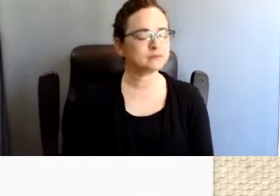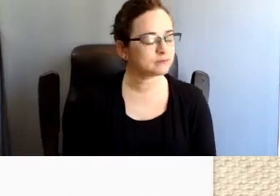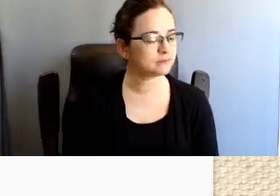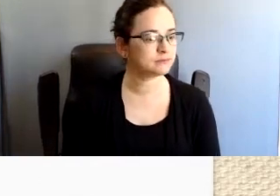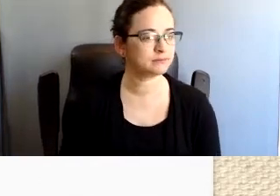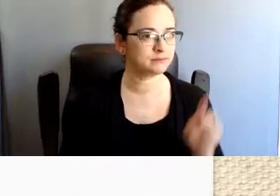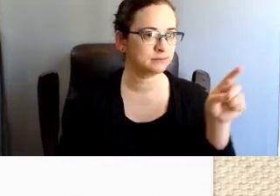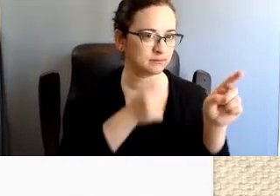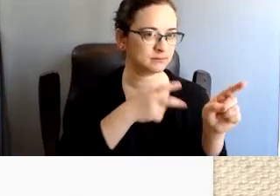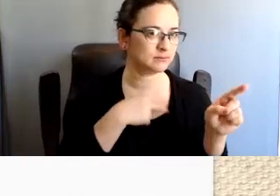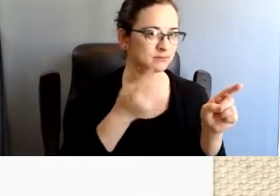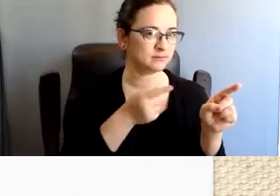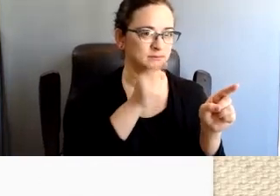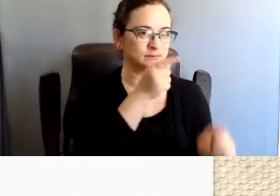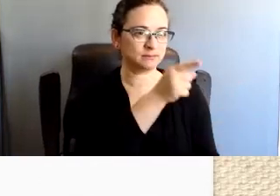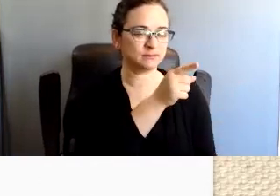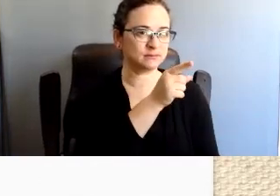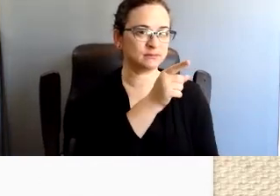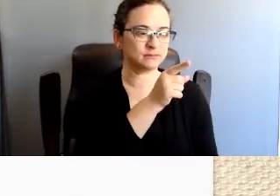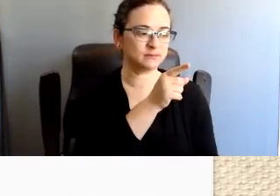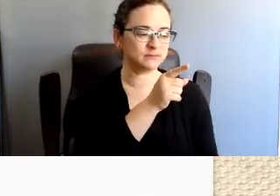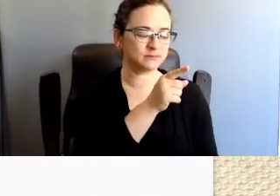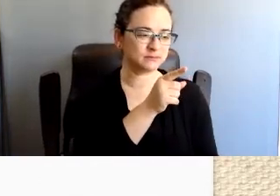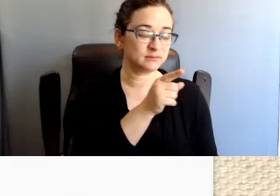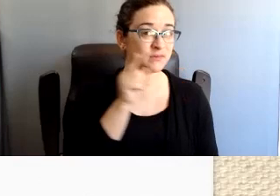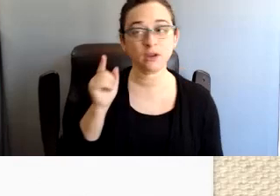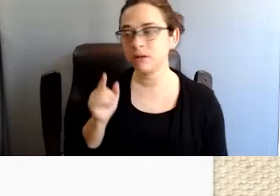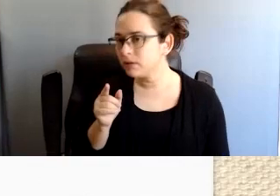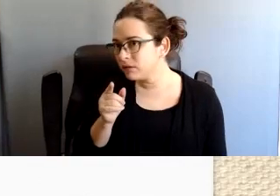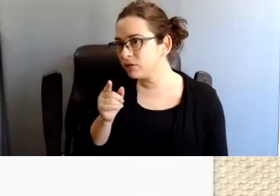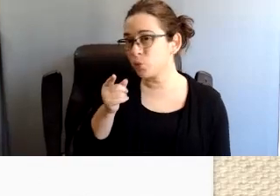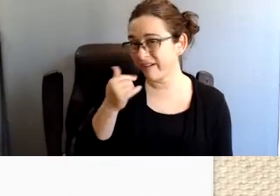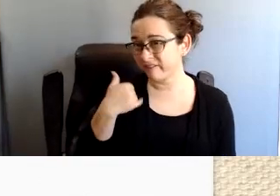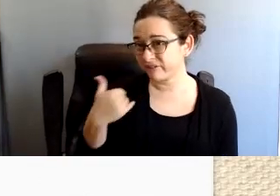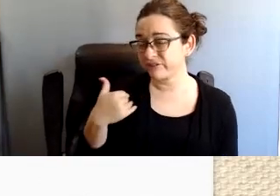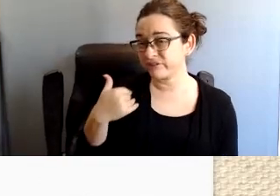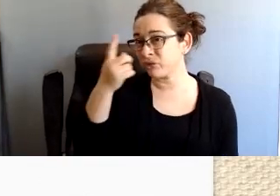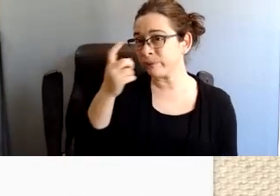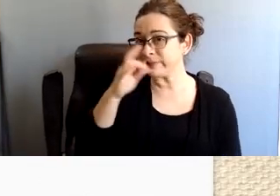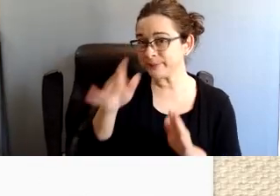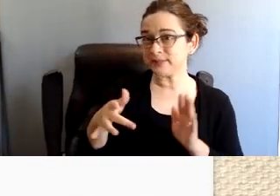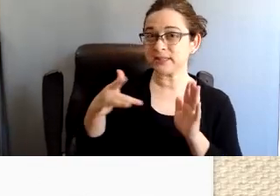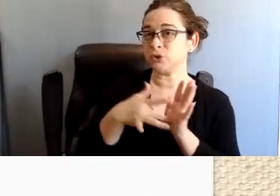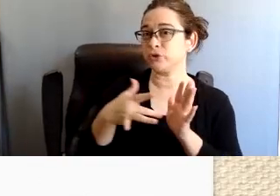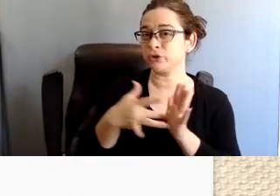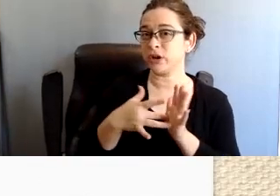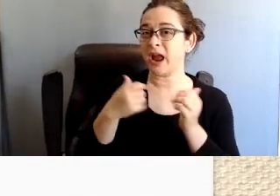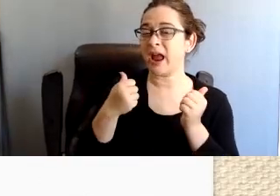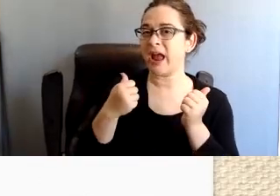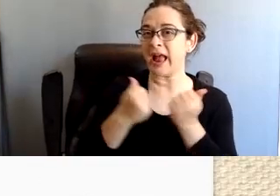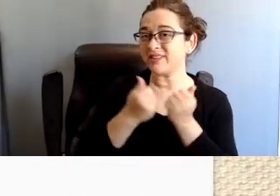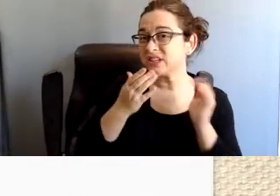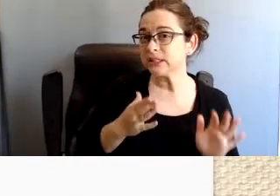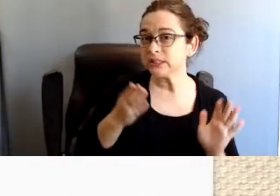have Dream Center like advocates out here on the college campus? So like